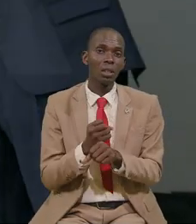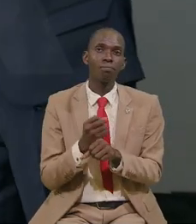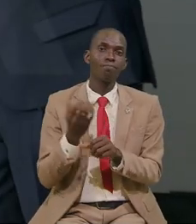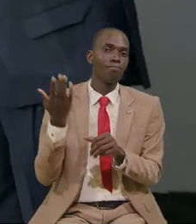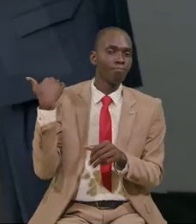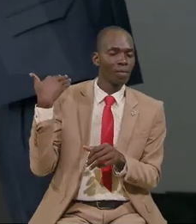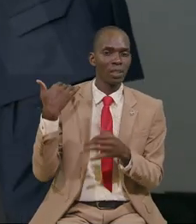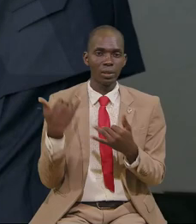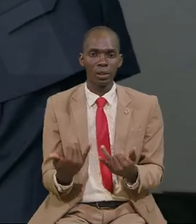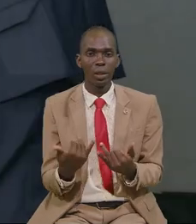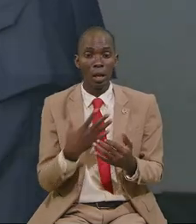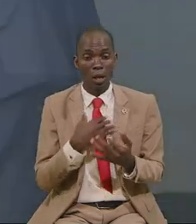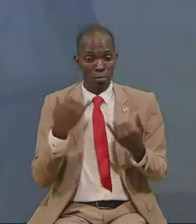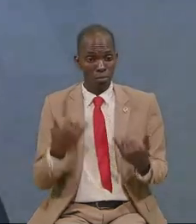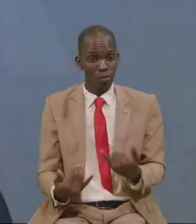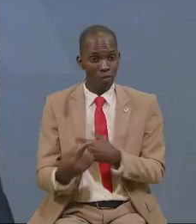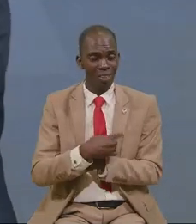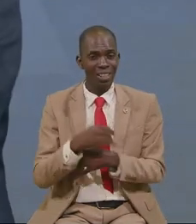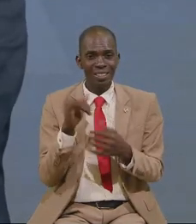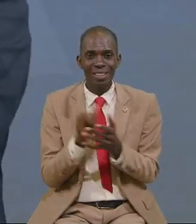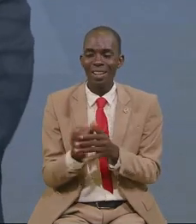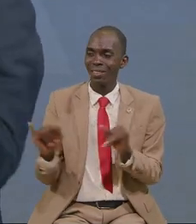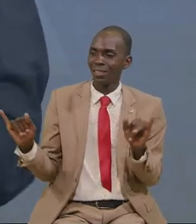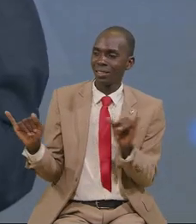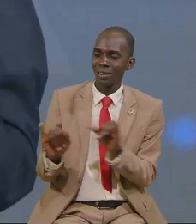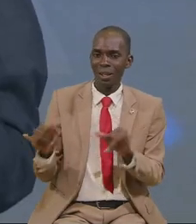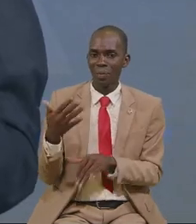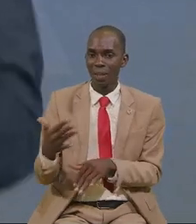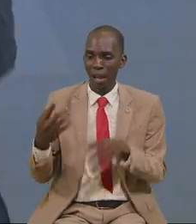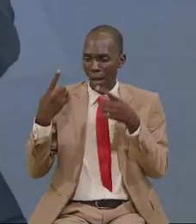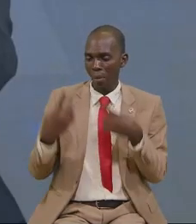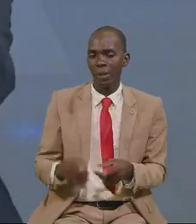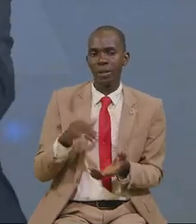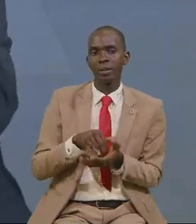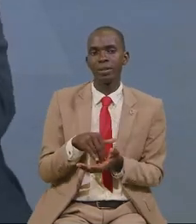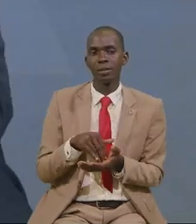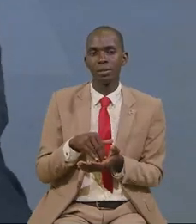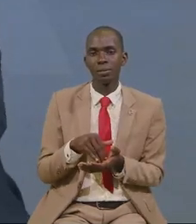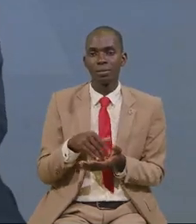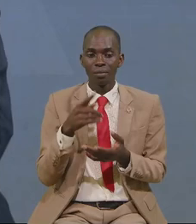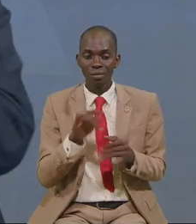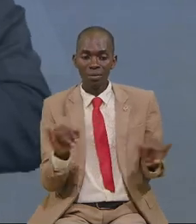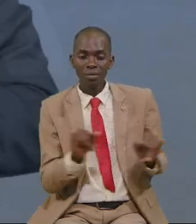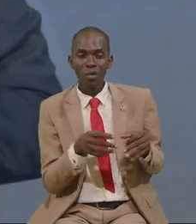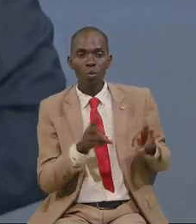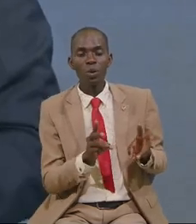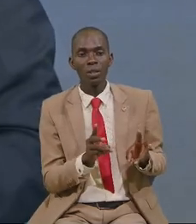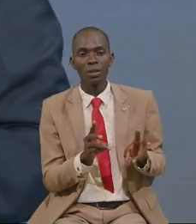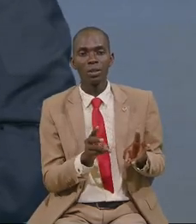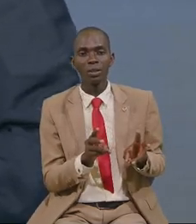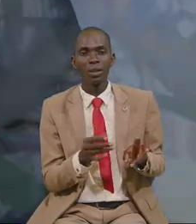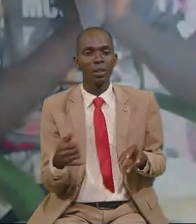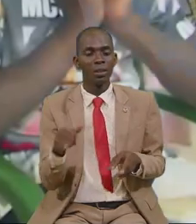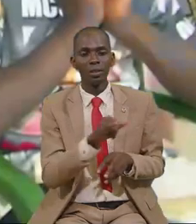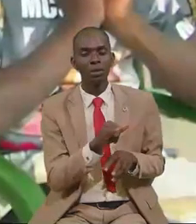And today, that same thing happened. The same way they got